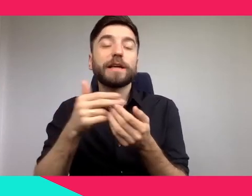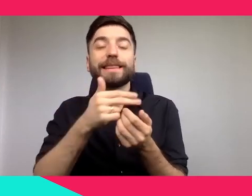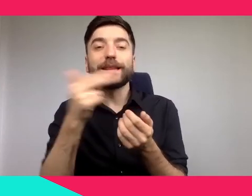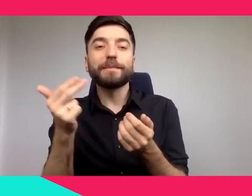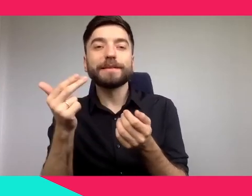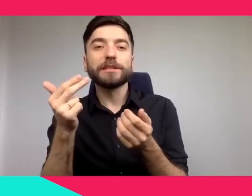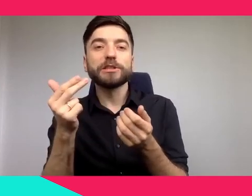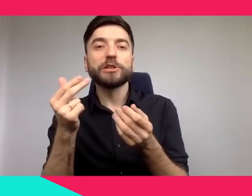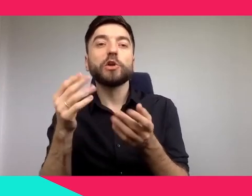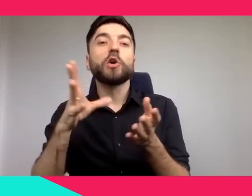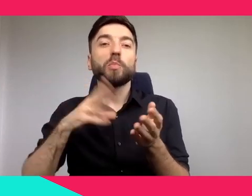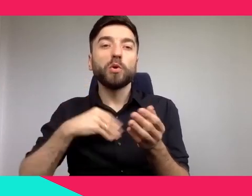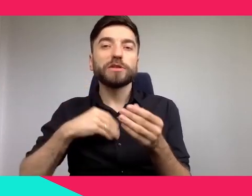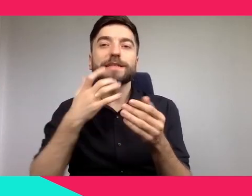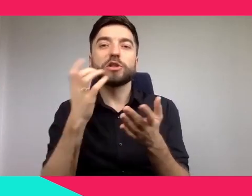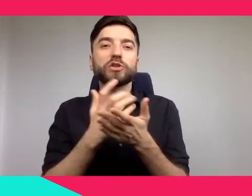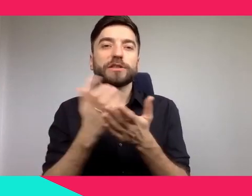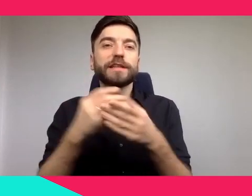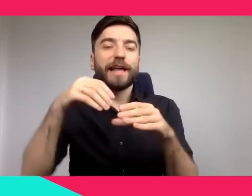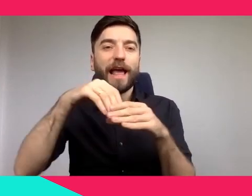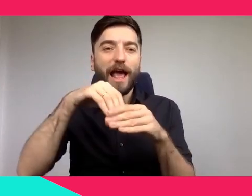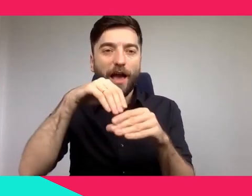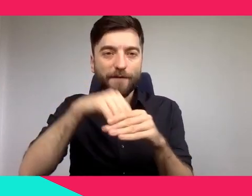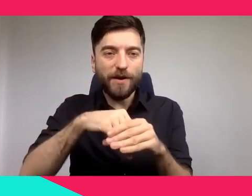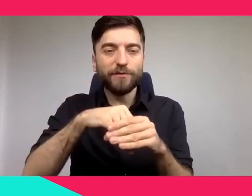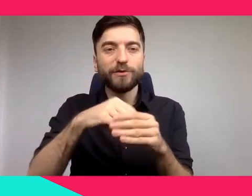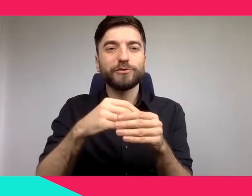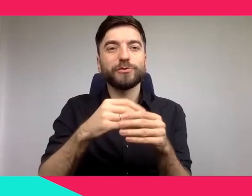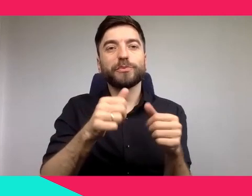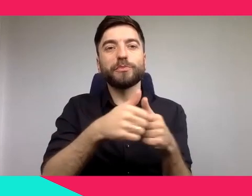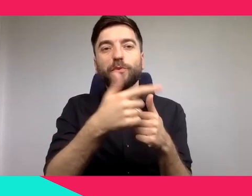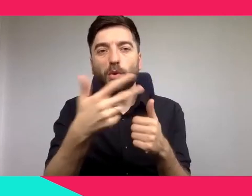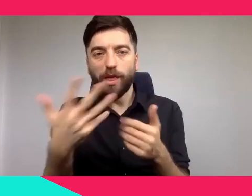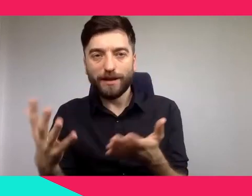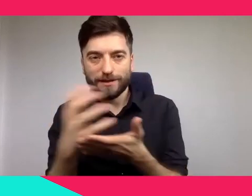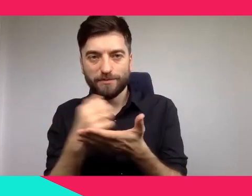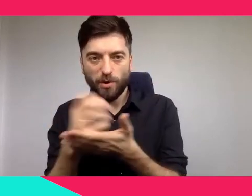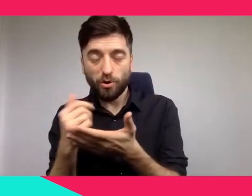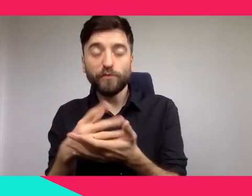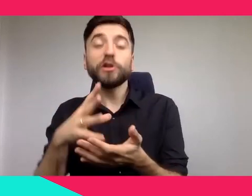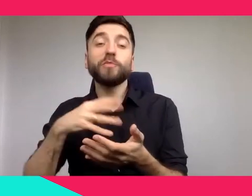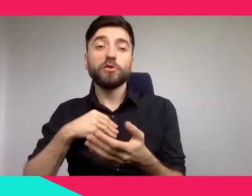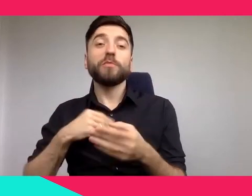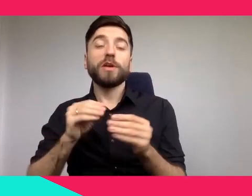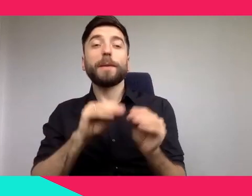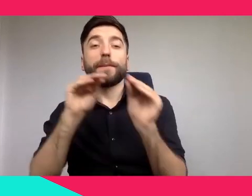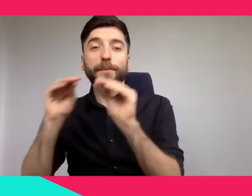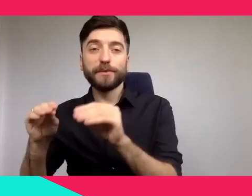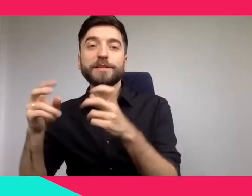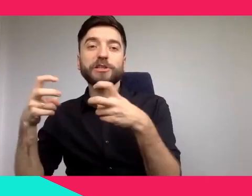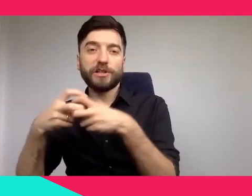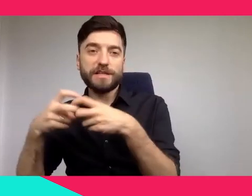we could use them on our own website. And as a byproduct of our own website, we could even create an API and we could